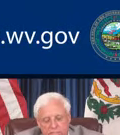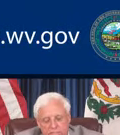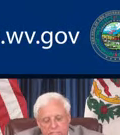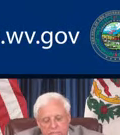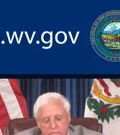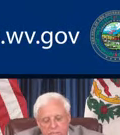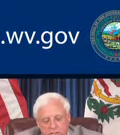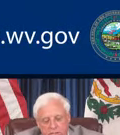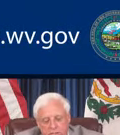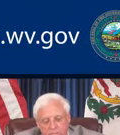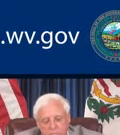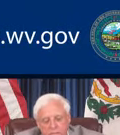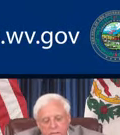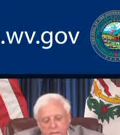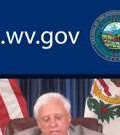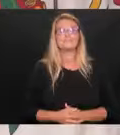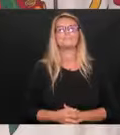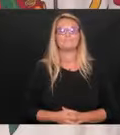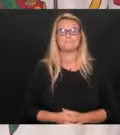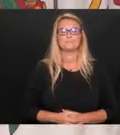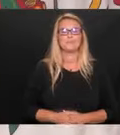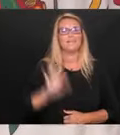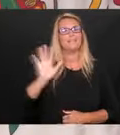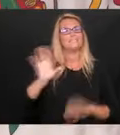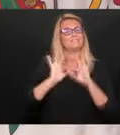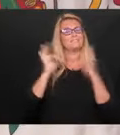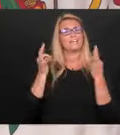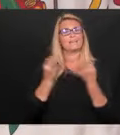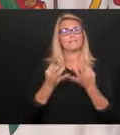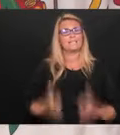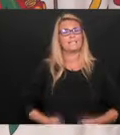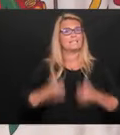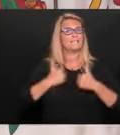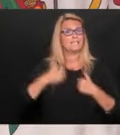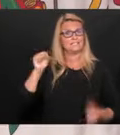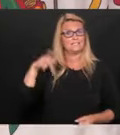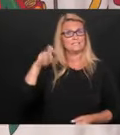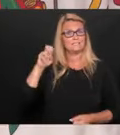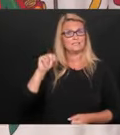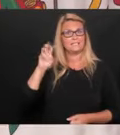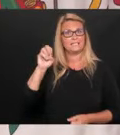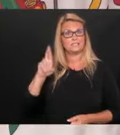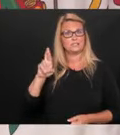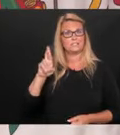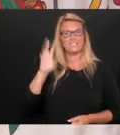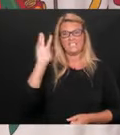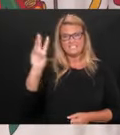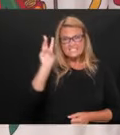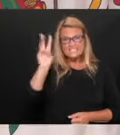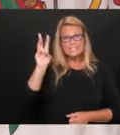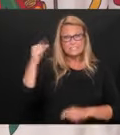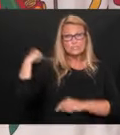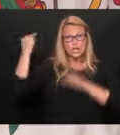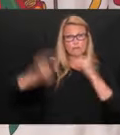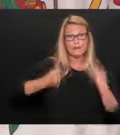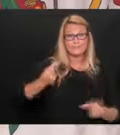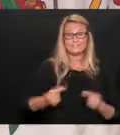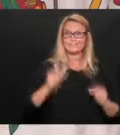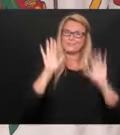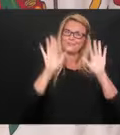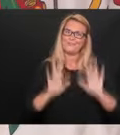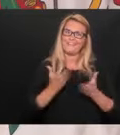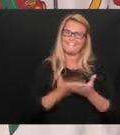just a second. But his family has lived in Spencer, West Virginia for 6 generations. It's great stuff.